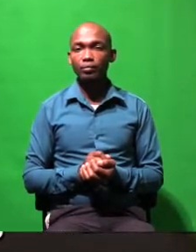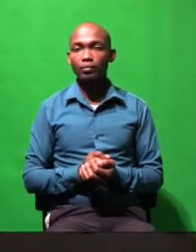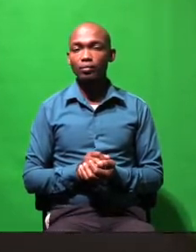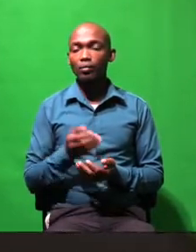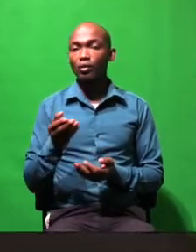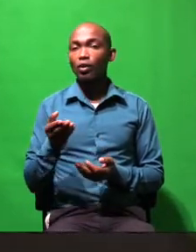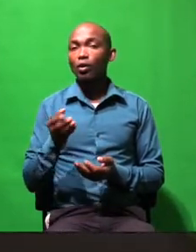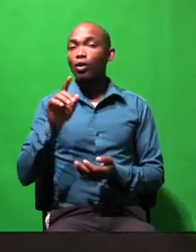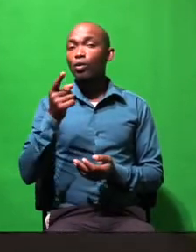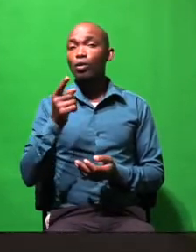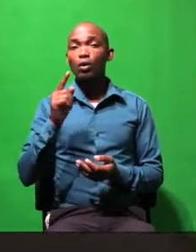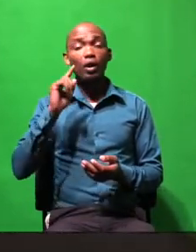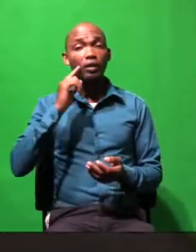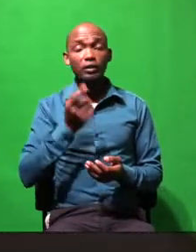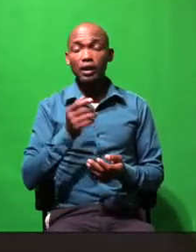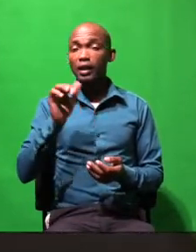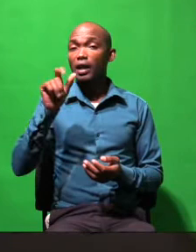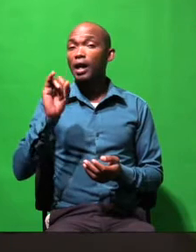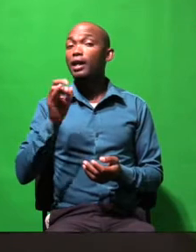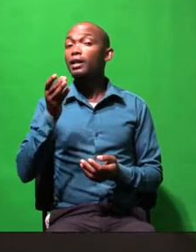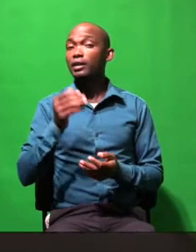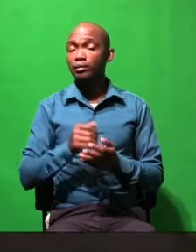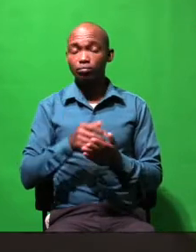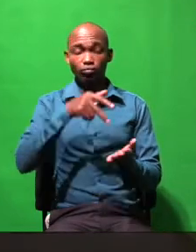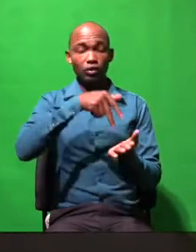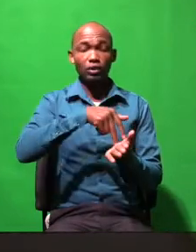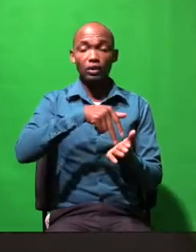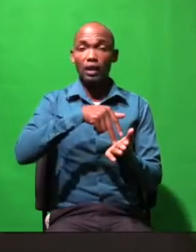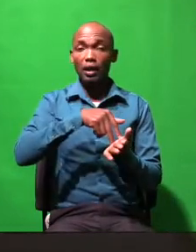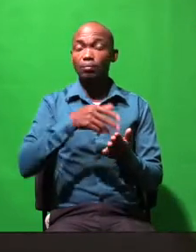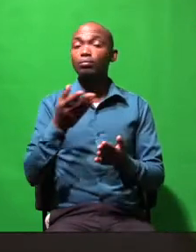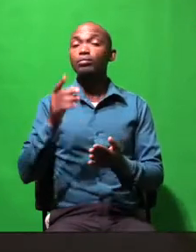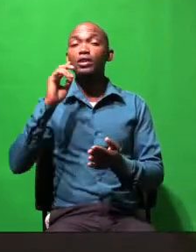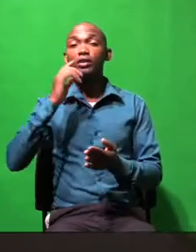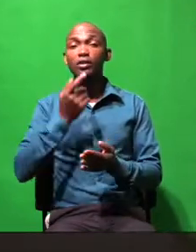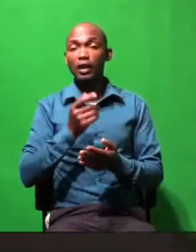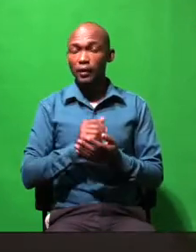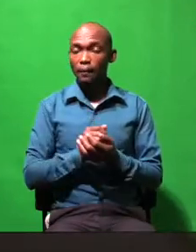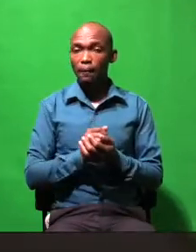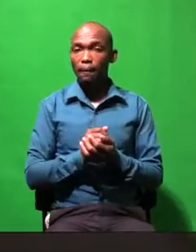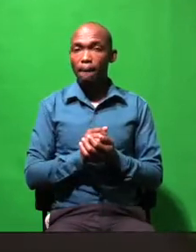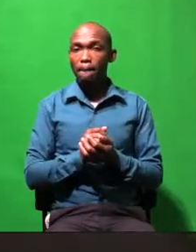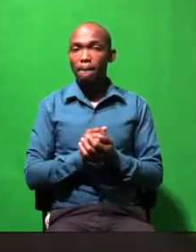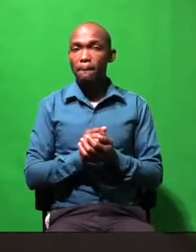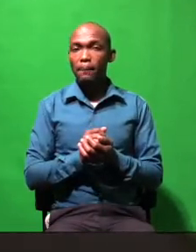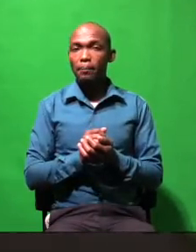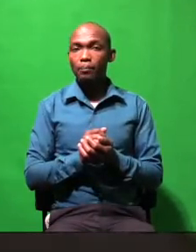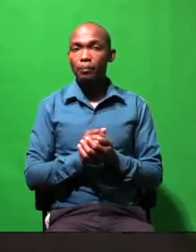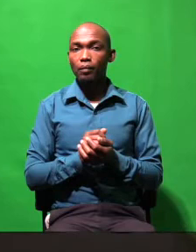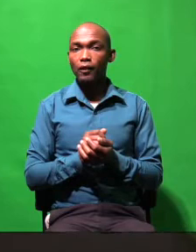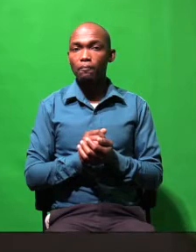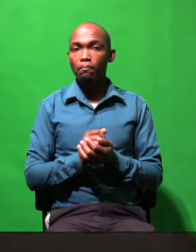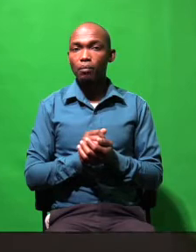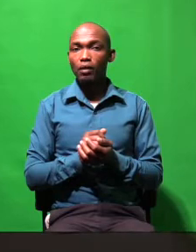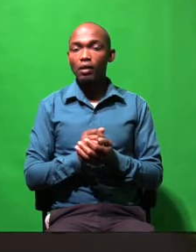Who can try, please? Ali, stand up, please. Try. Thank you. Clip one. Thank